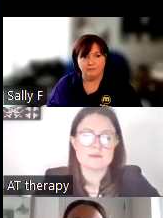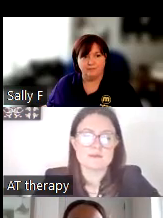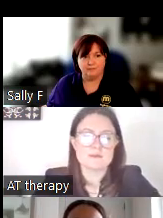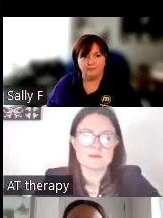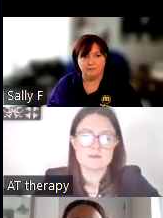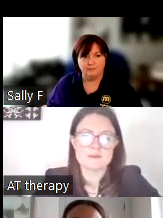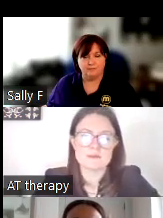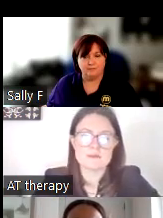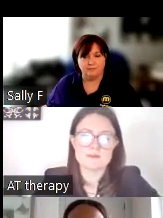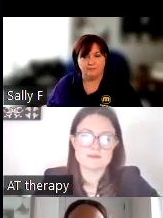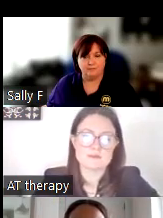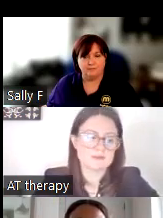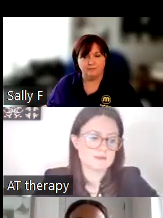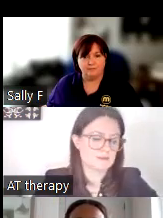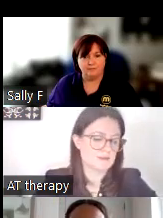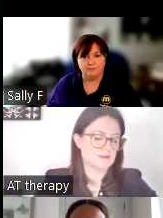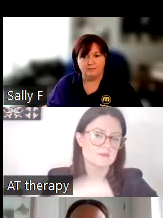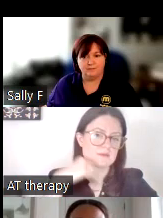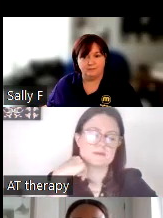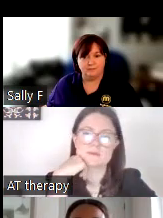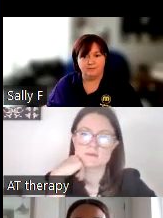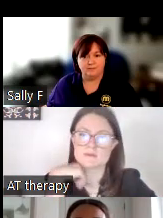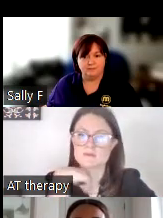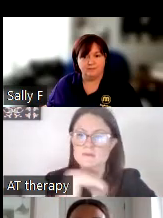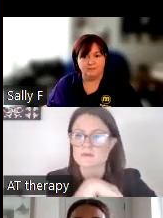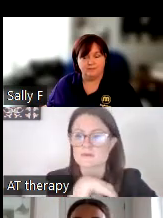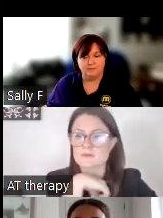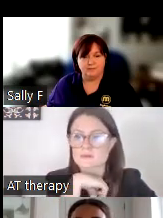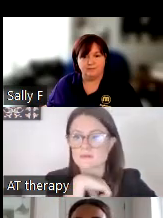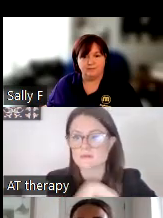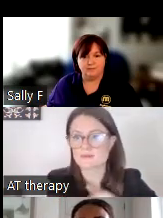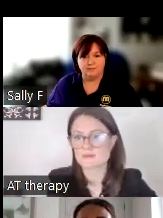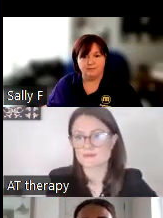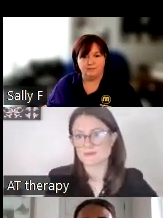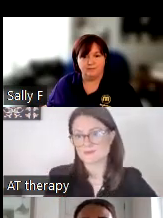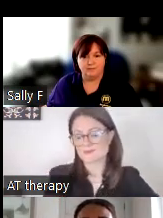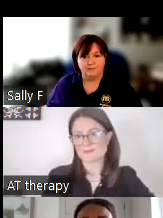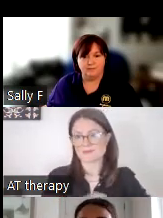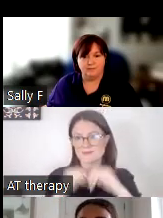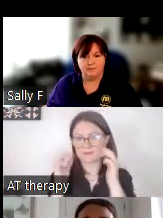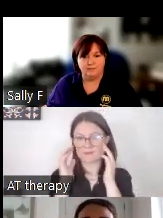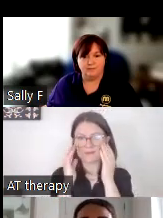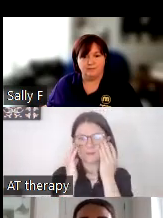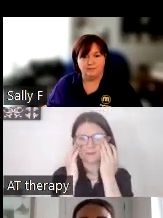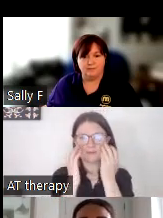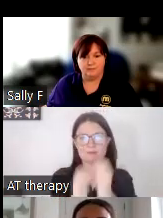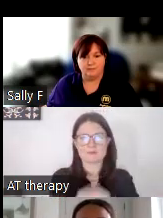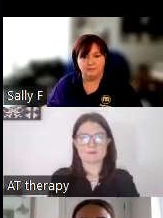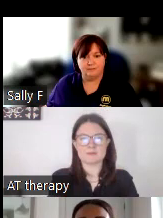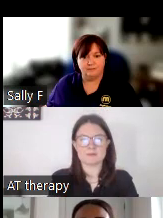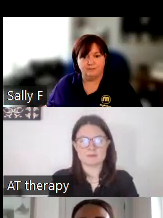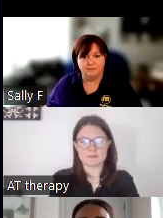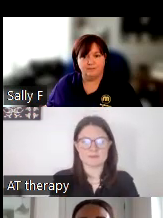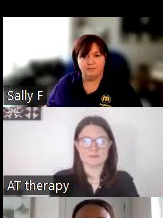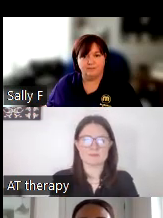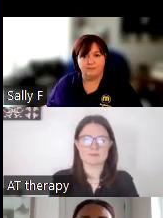intervention, for me, kind of the big focus often to begin with was trying to get the child to produce their first sign or first word,